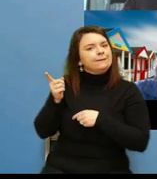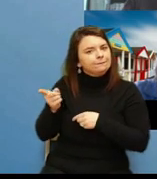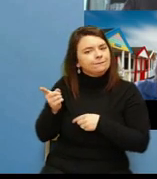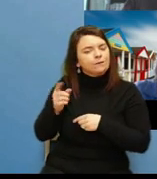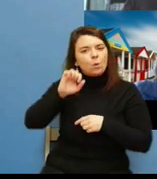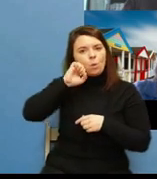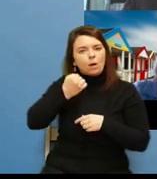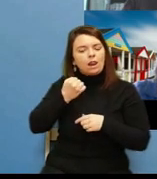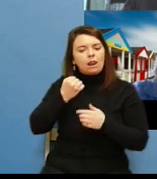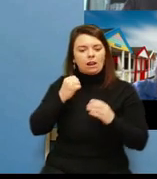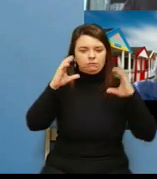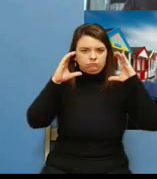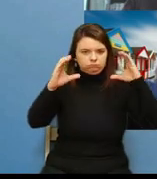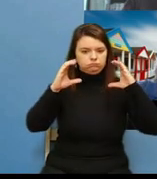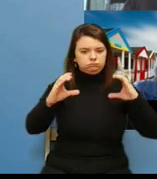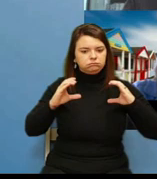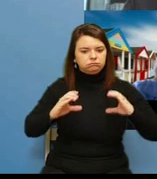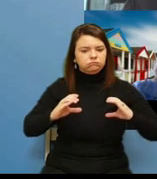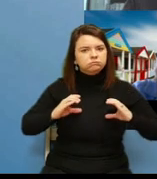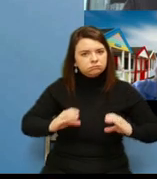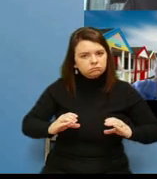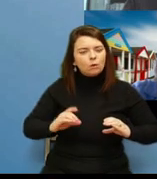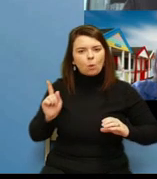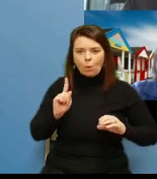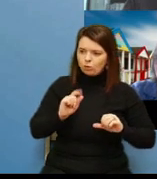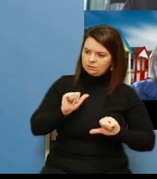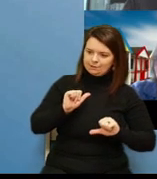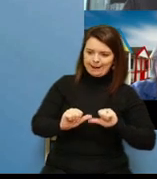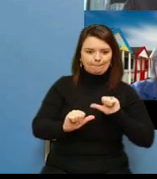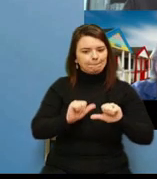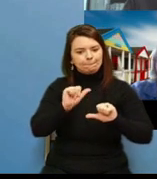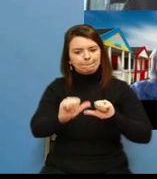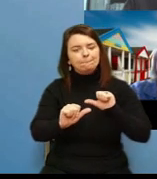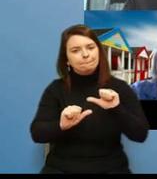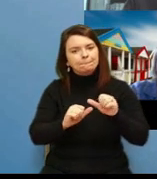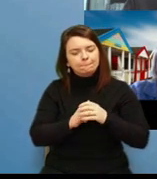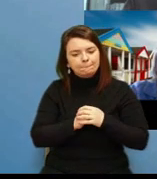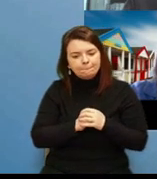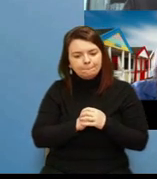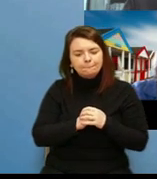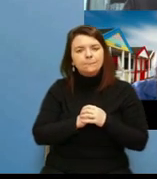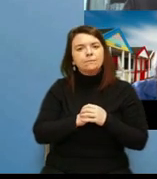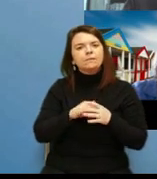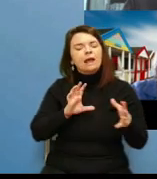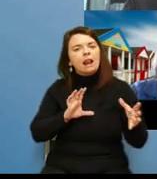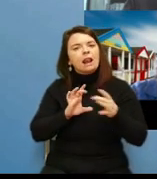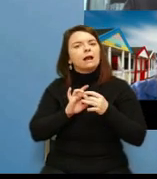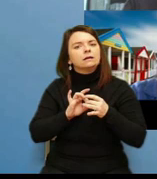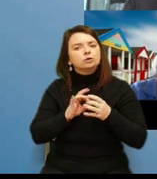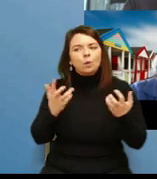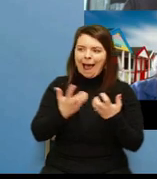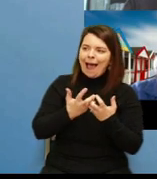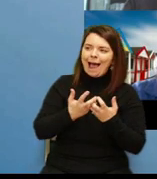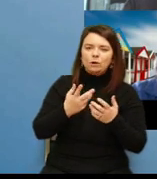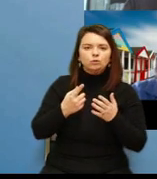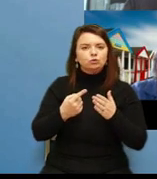NHS England by the end of this month, setting out first steps at high level